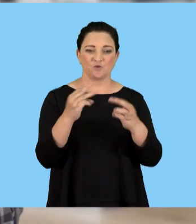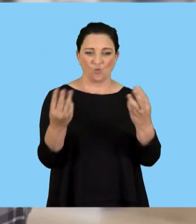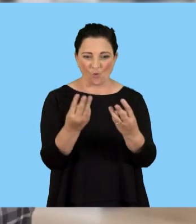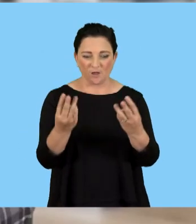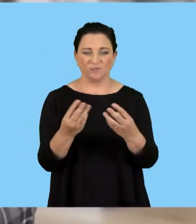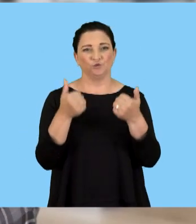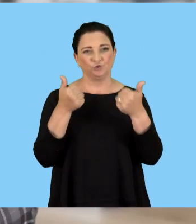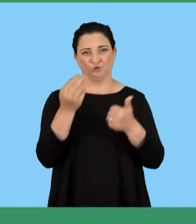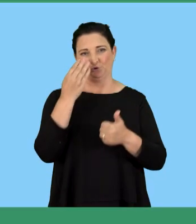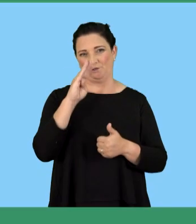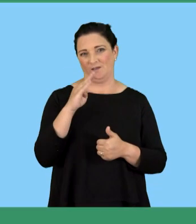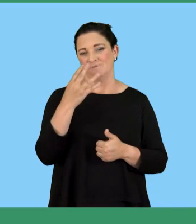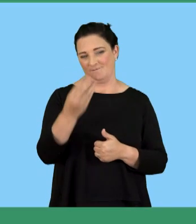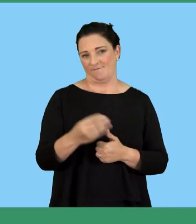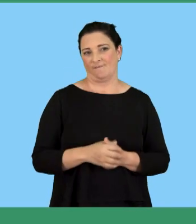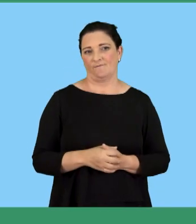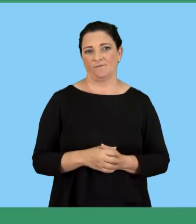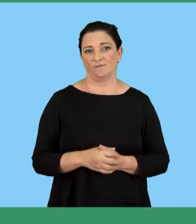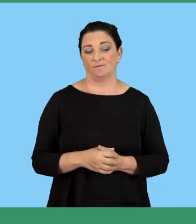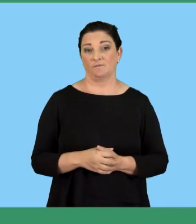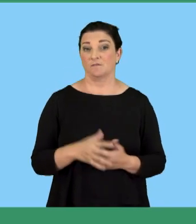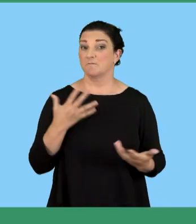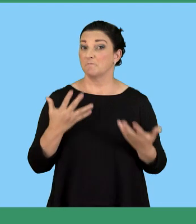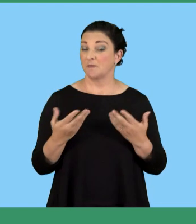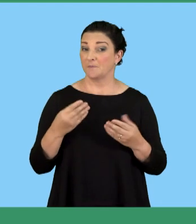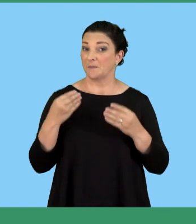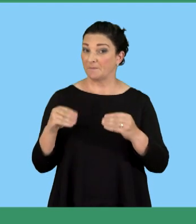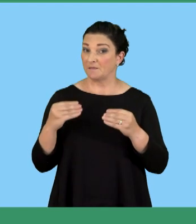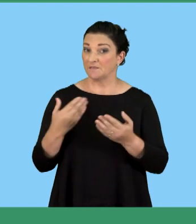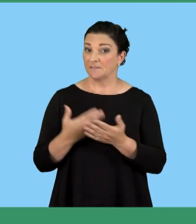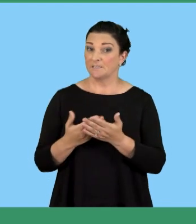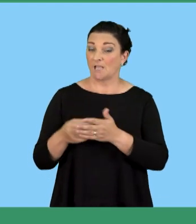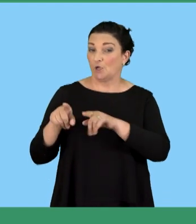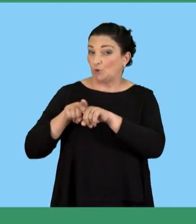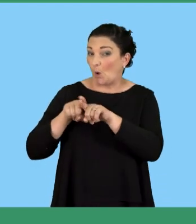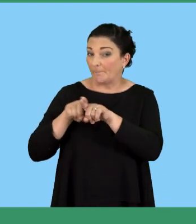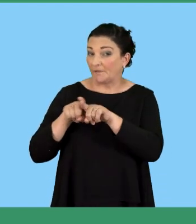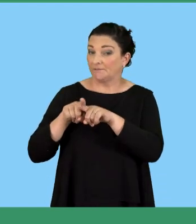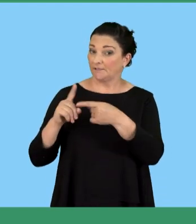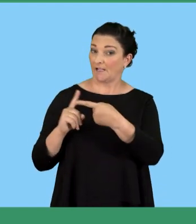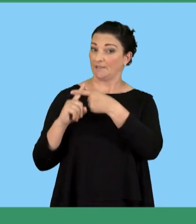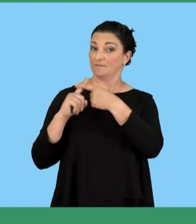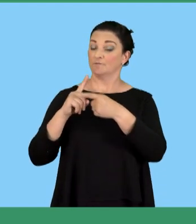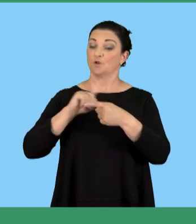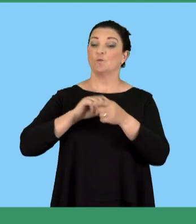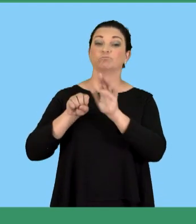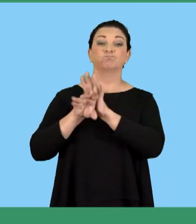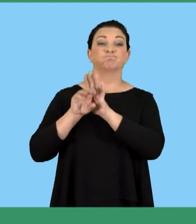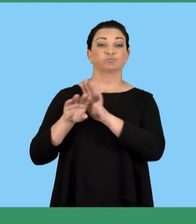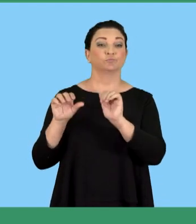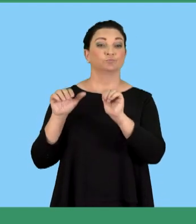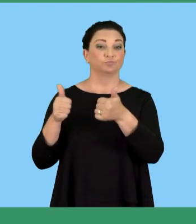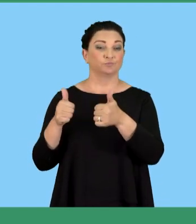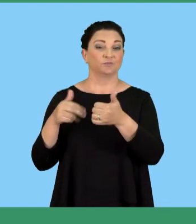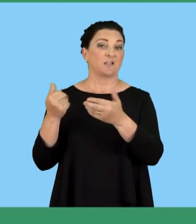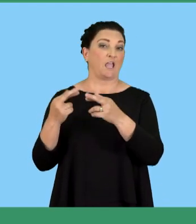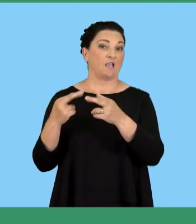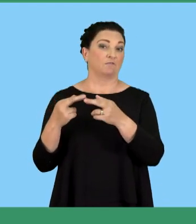the two are combined and they're basically showing a good attitude that the business is having